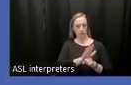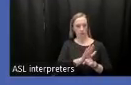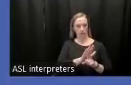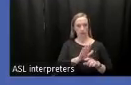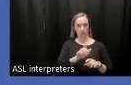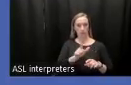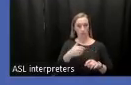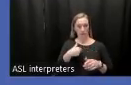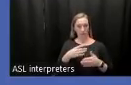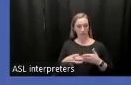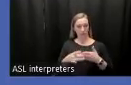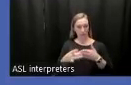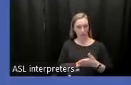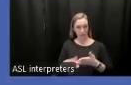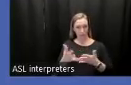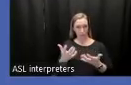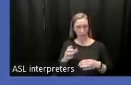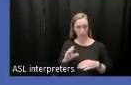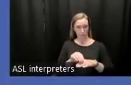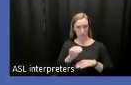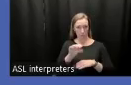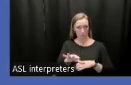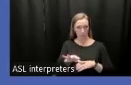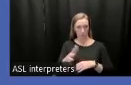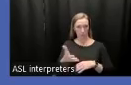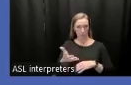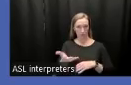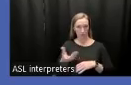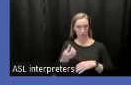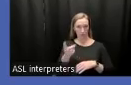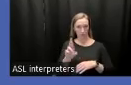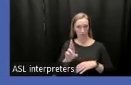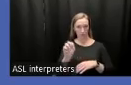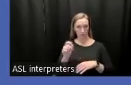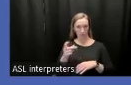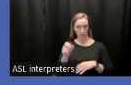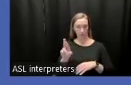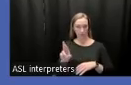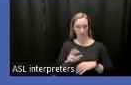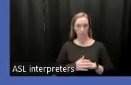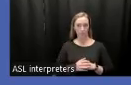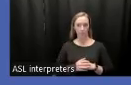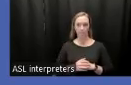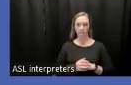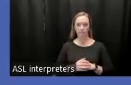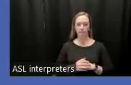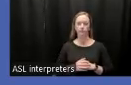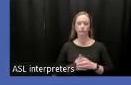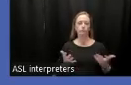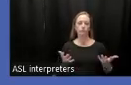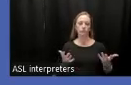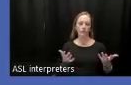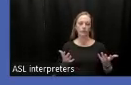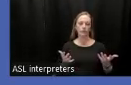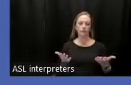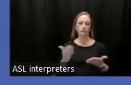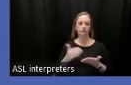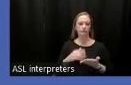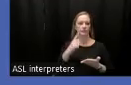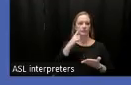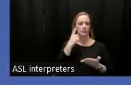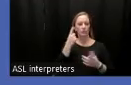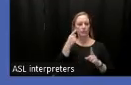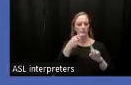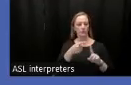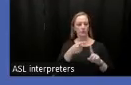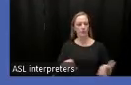want to give on that, Dr. Spear? Well, I think one of the points that's important